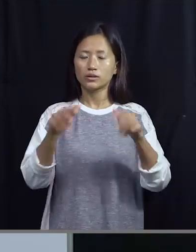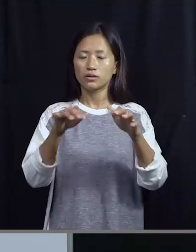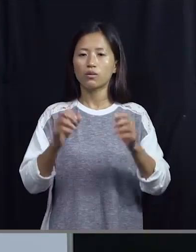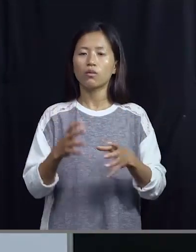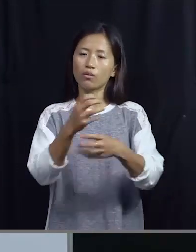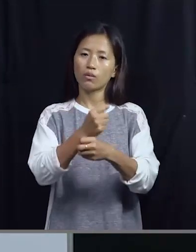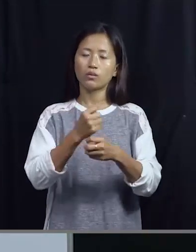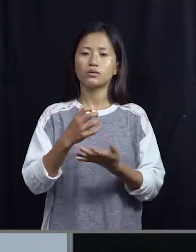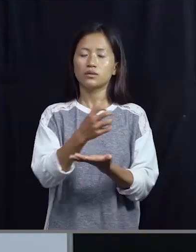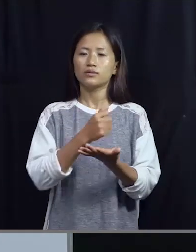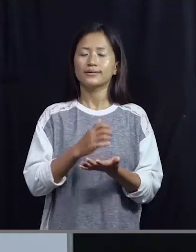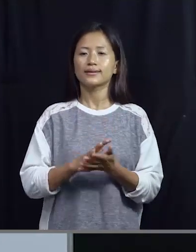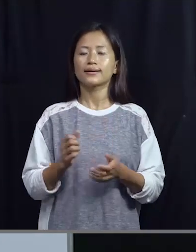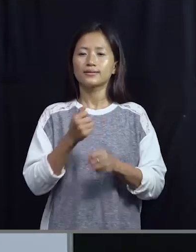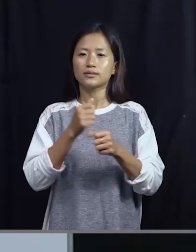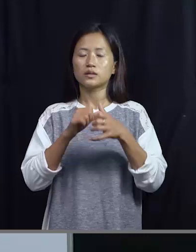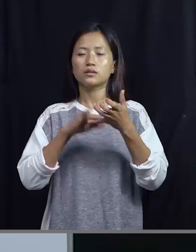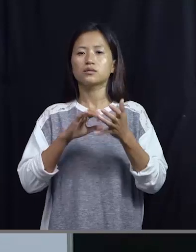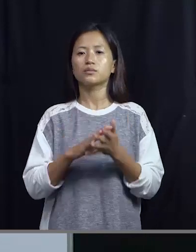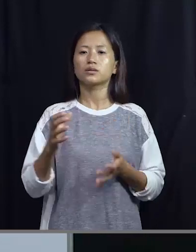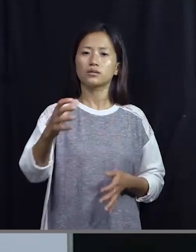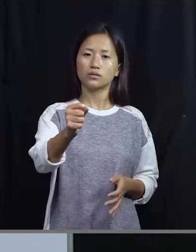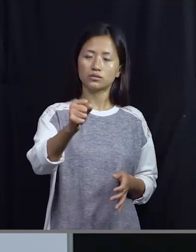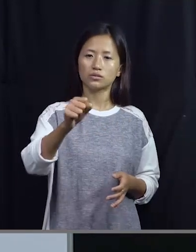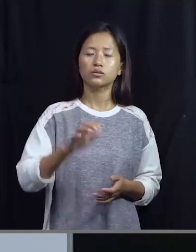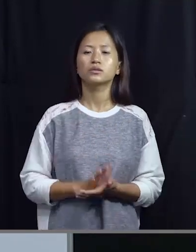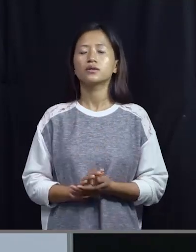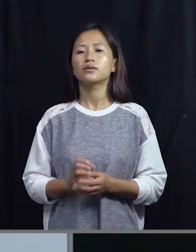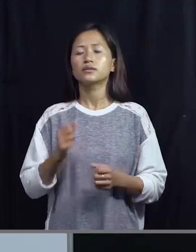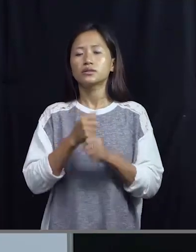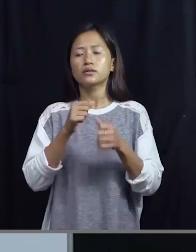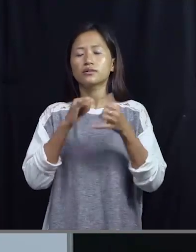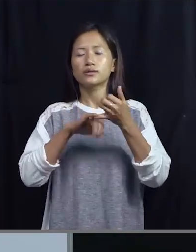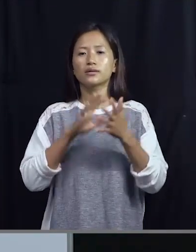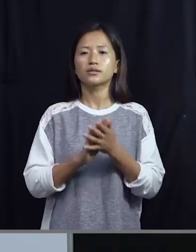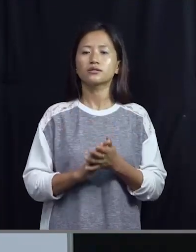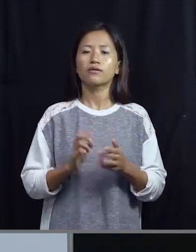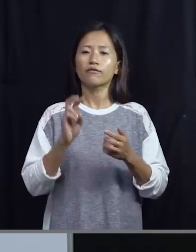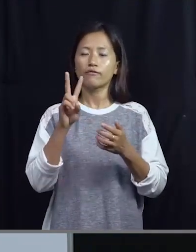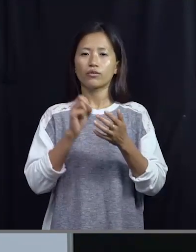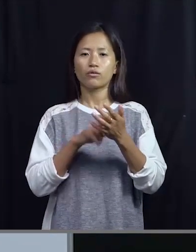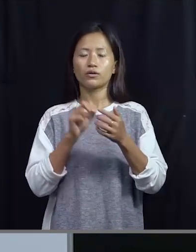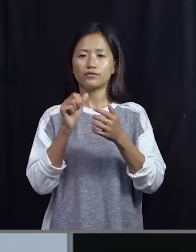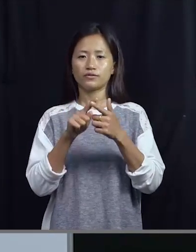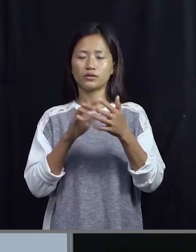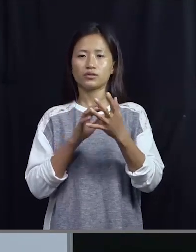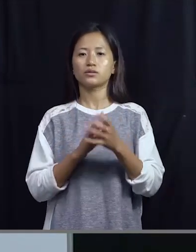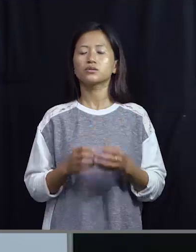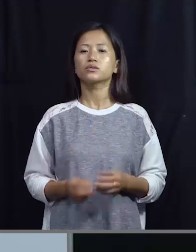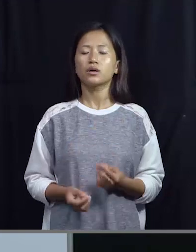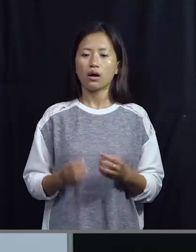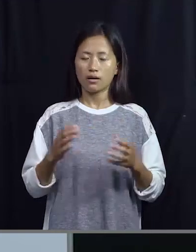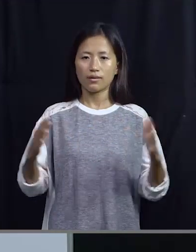collect all the gas and then it can be controlled to the gas valve where this will be connected to the household